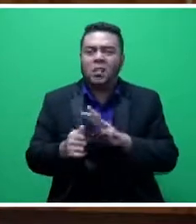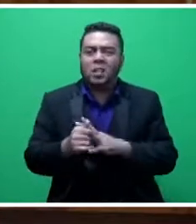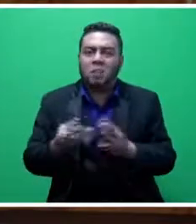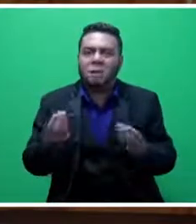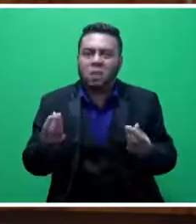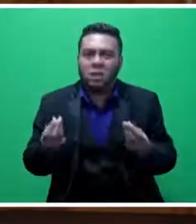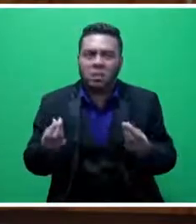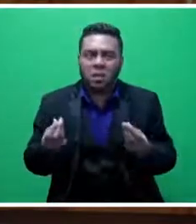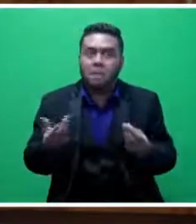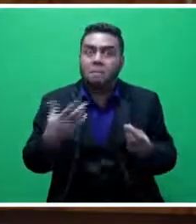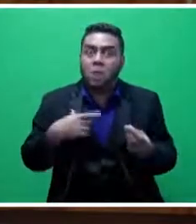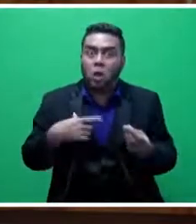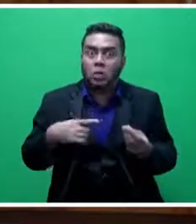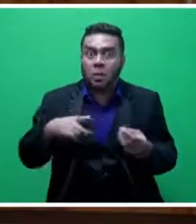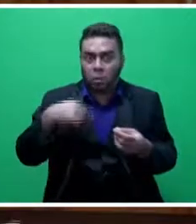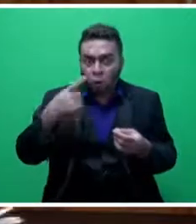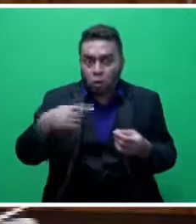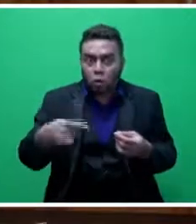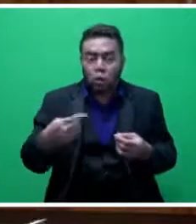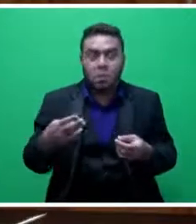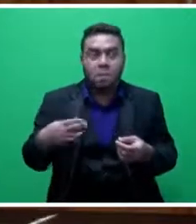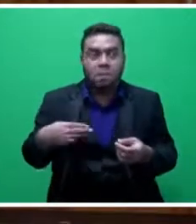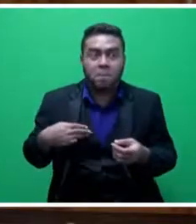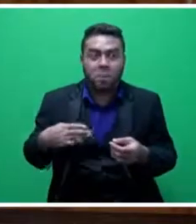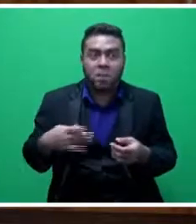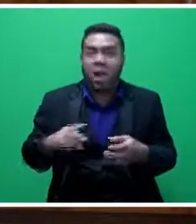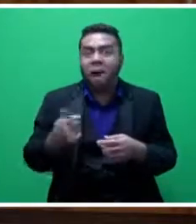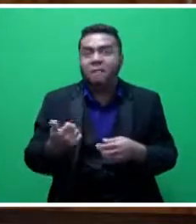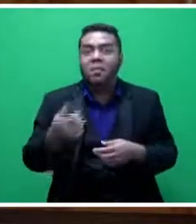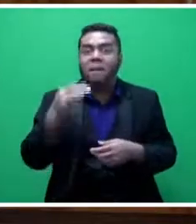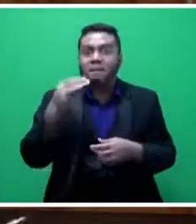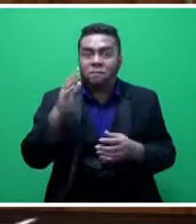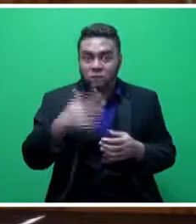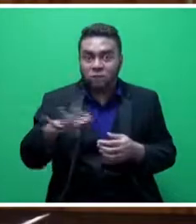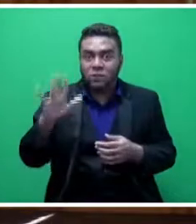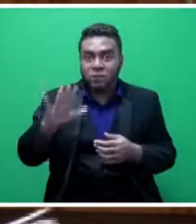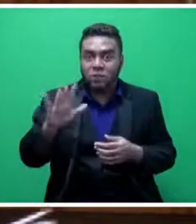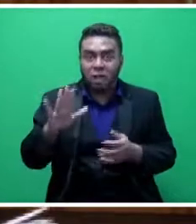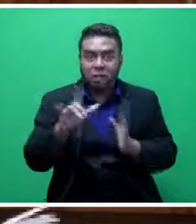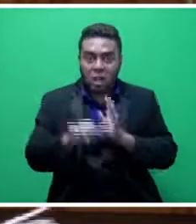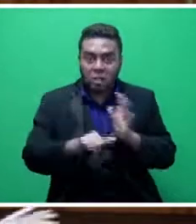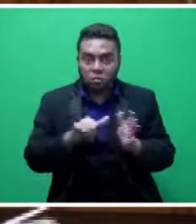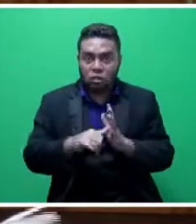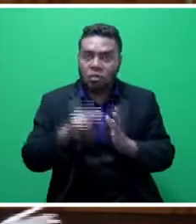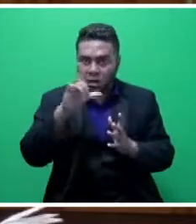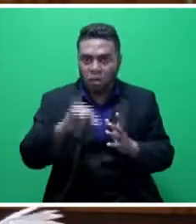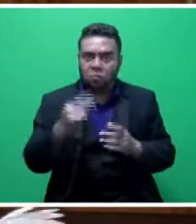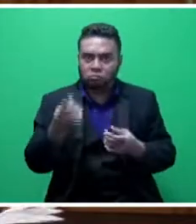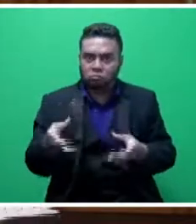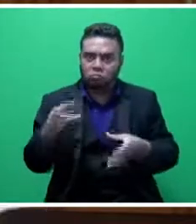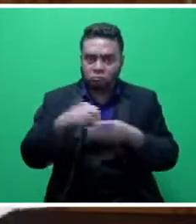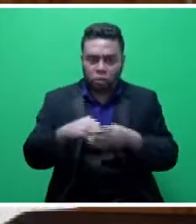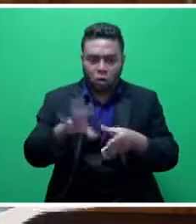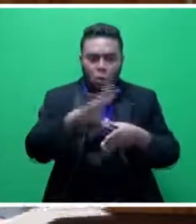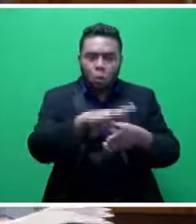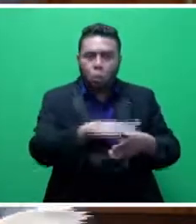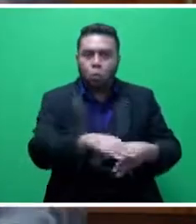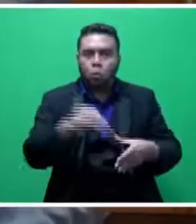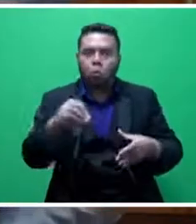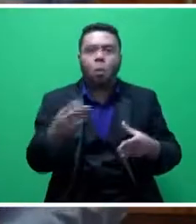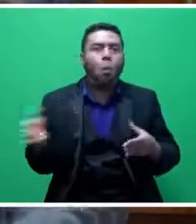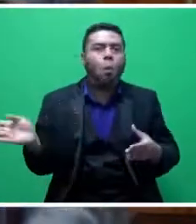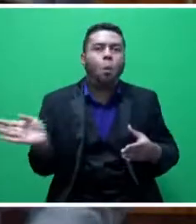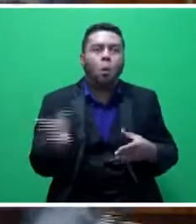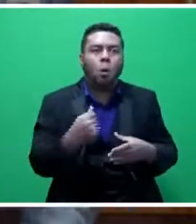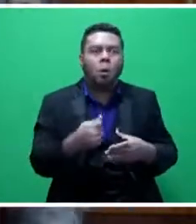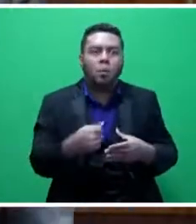some people continue to be members of FNPF even after 55, they can opt to take out the entire retirement savings. In